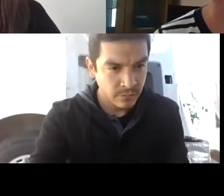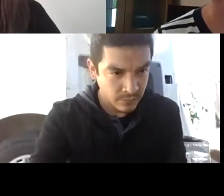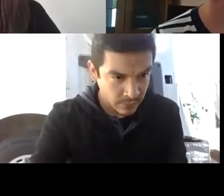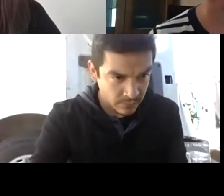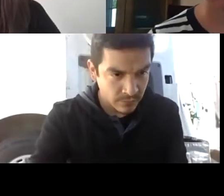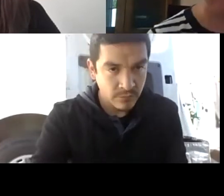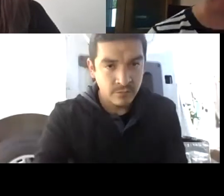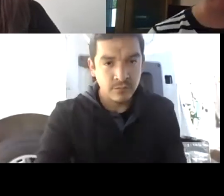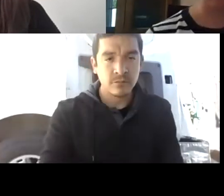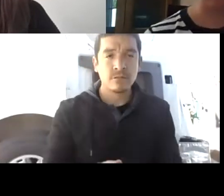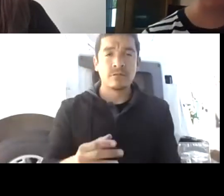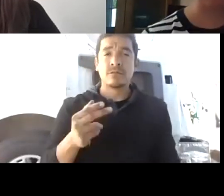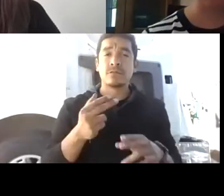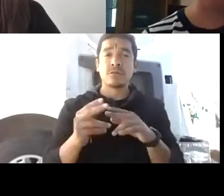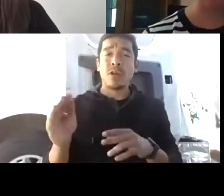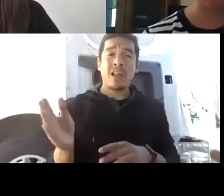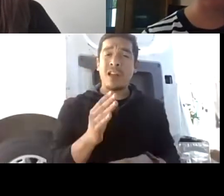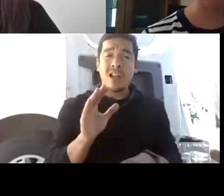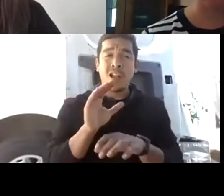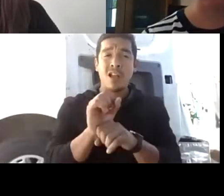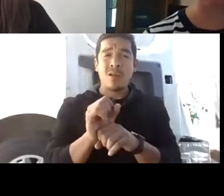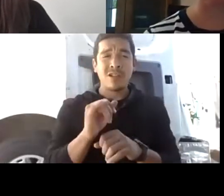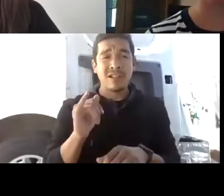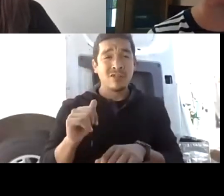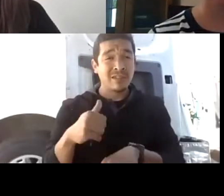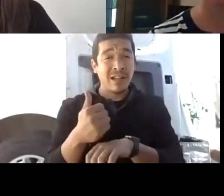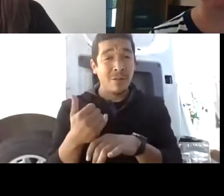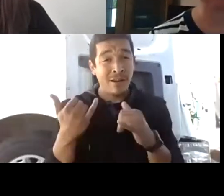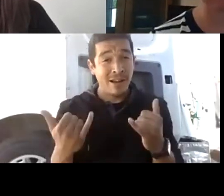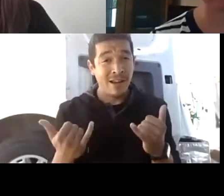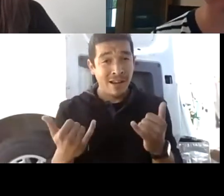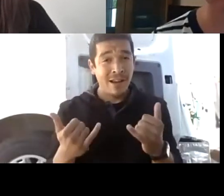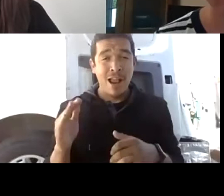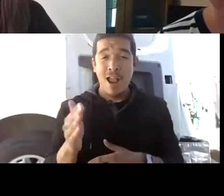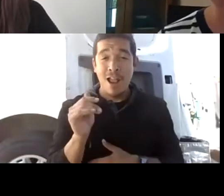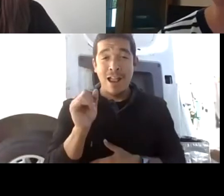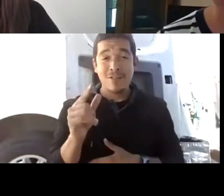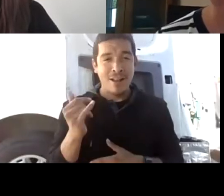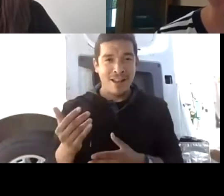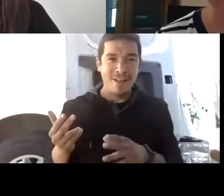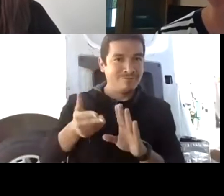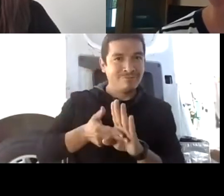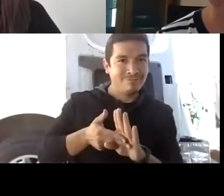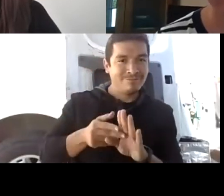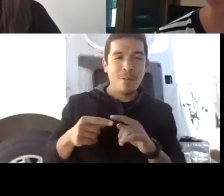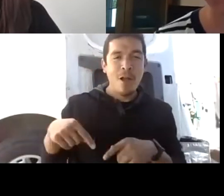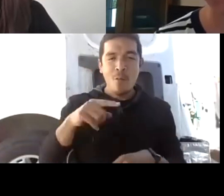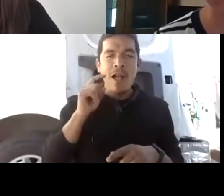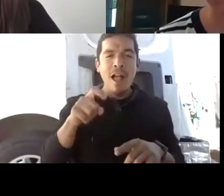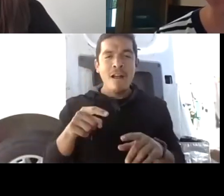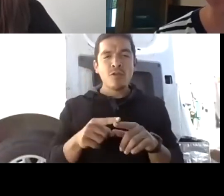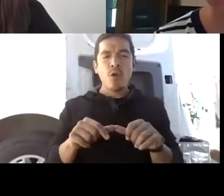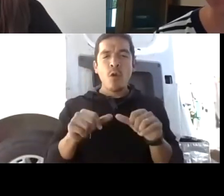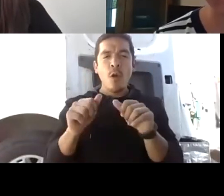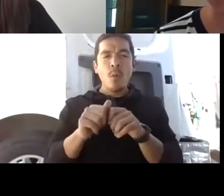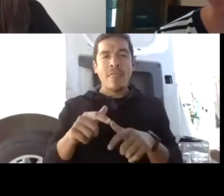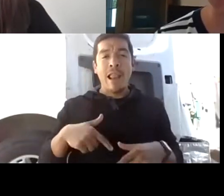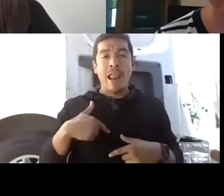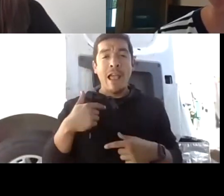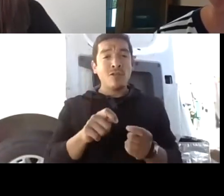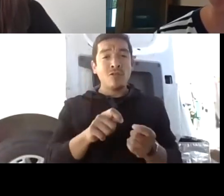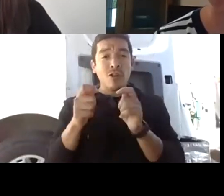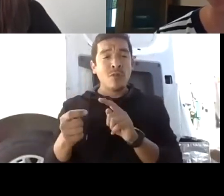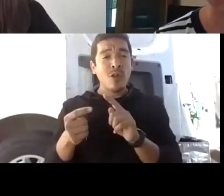interpreter, and our captioner is just getting set up now. Our ASL is now here, but we're going to have to work with the live transcript